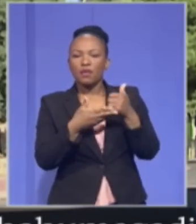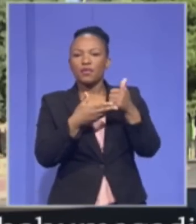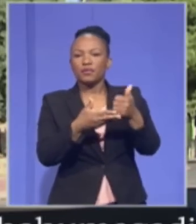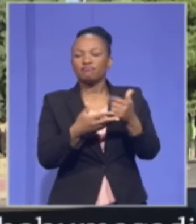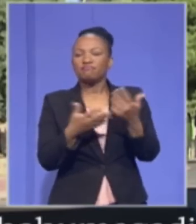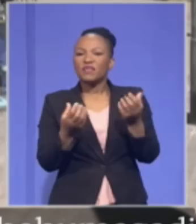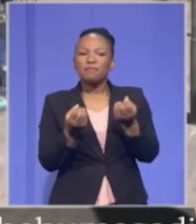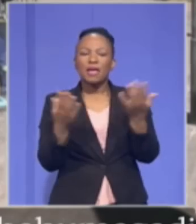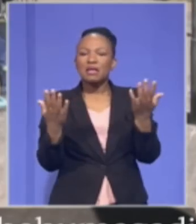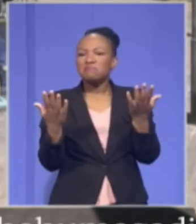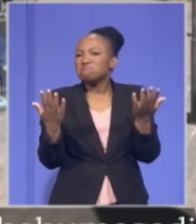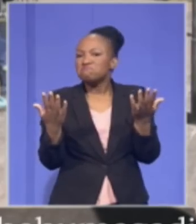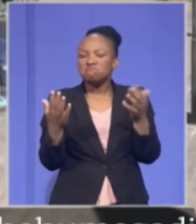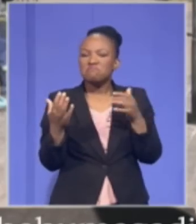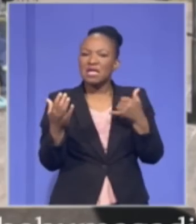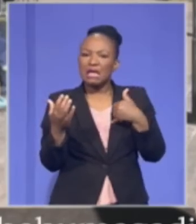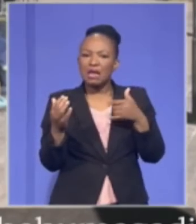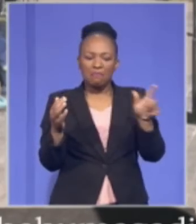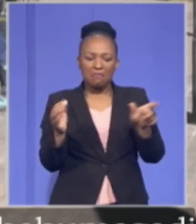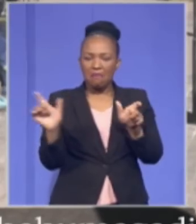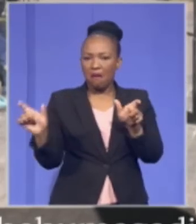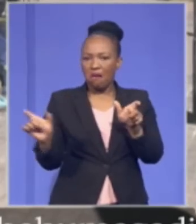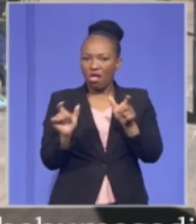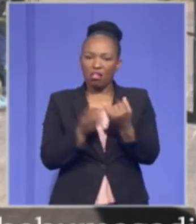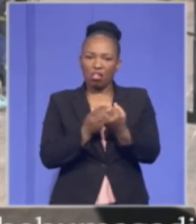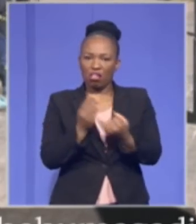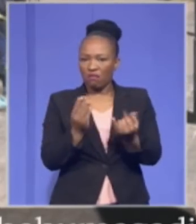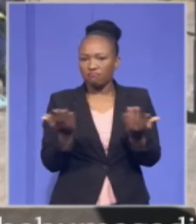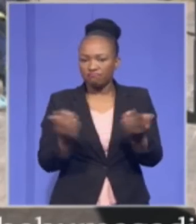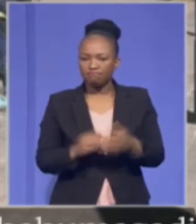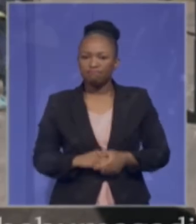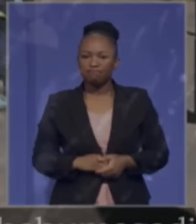amoga batho boitsebišo bja bona le go ikemela.